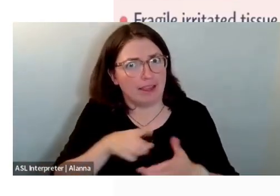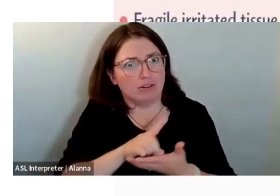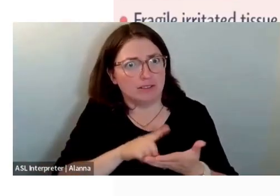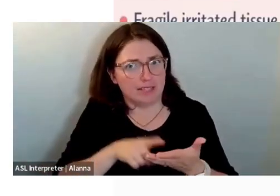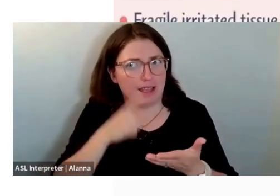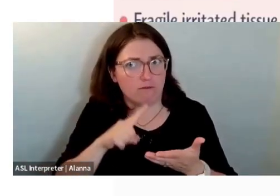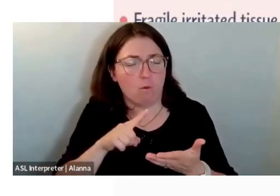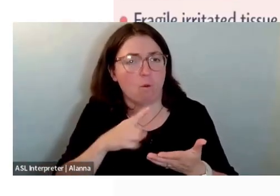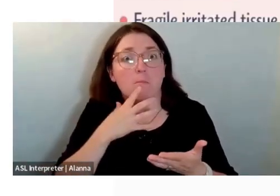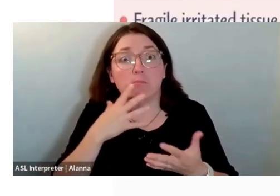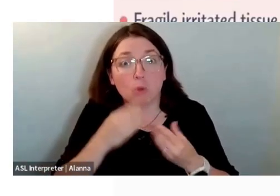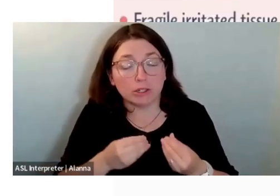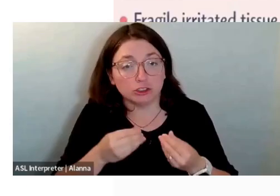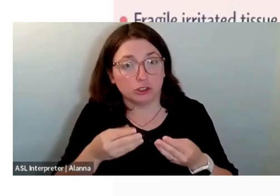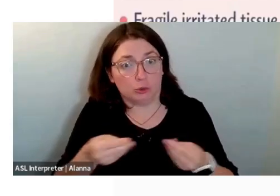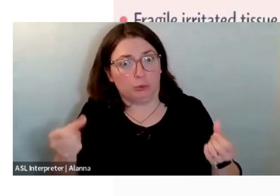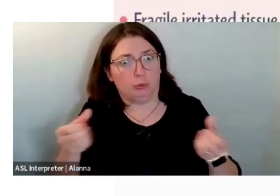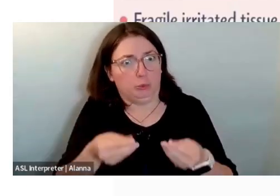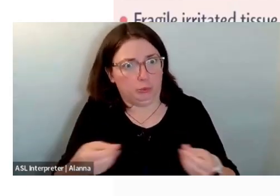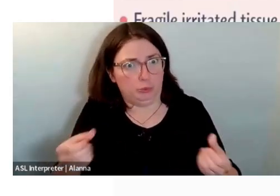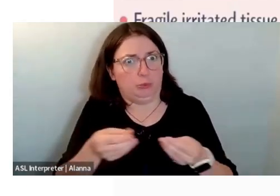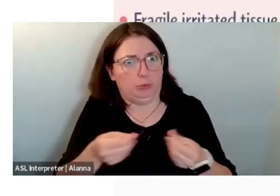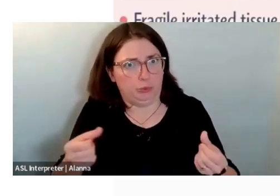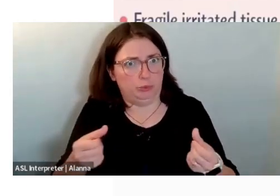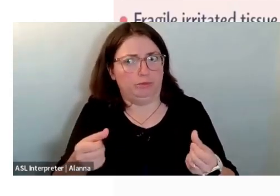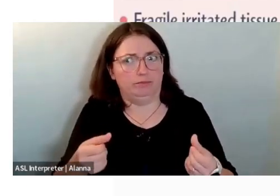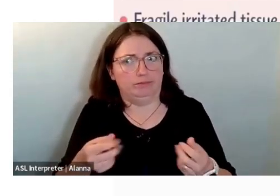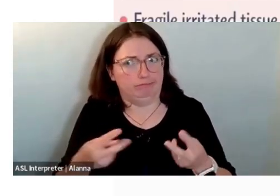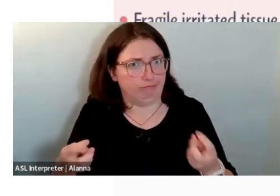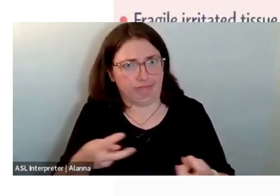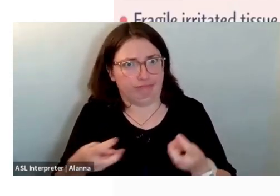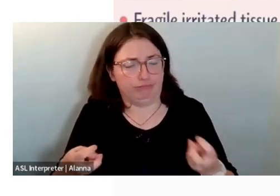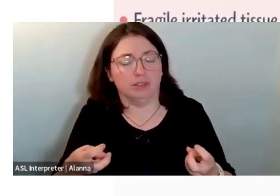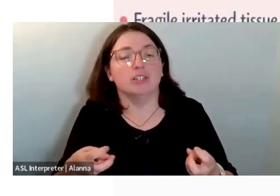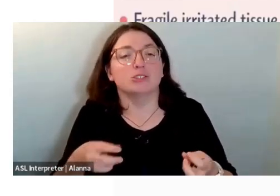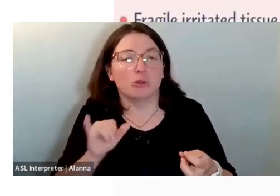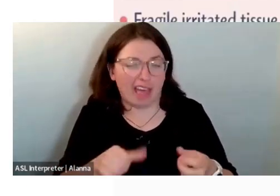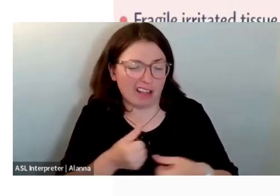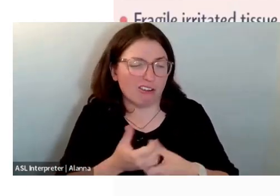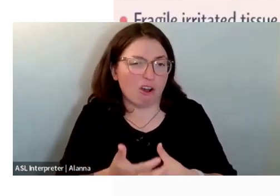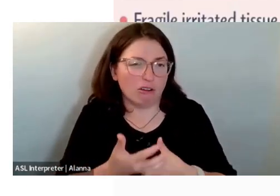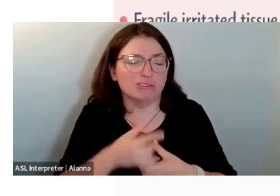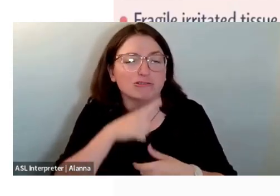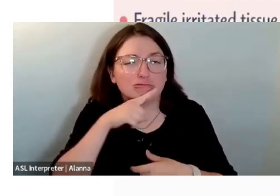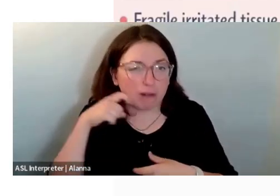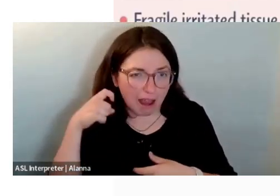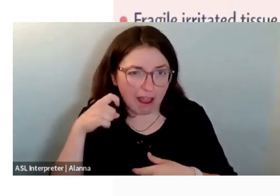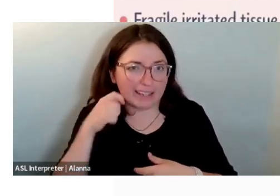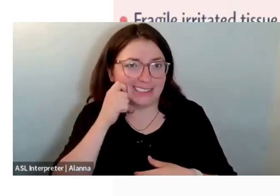That can also be a contributor to dry vulva skin.